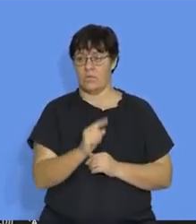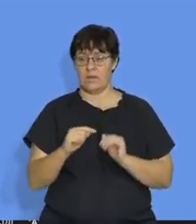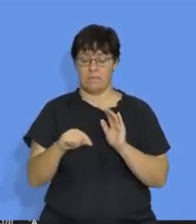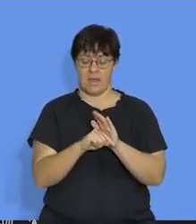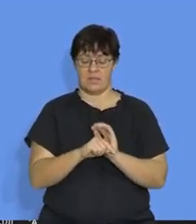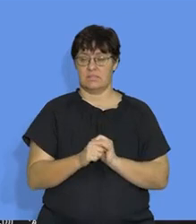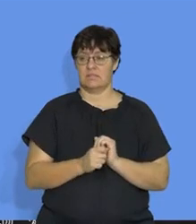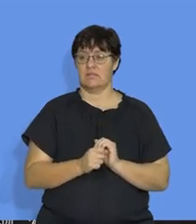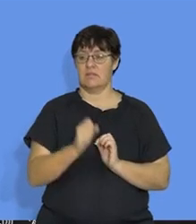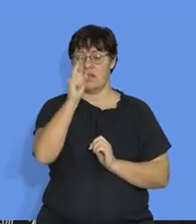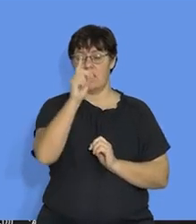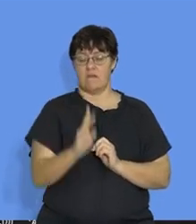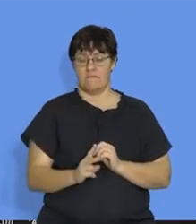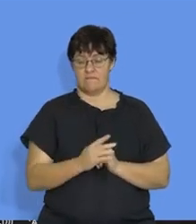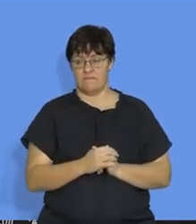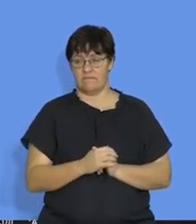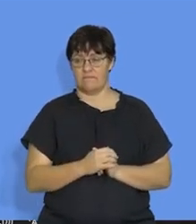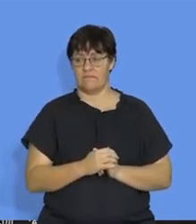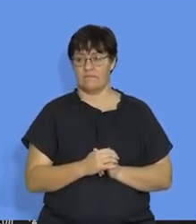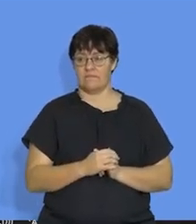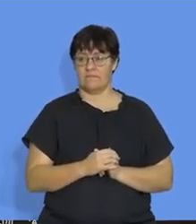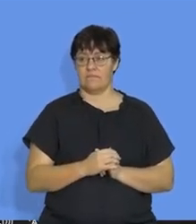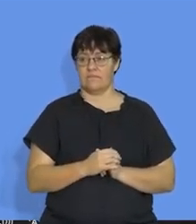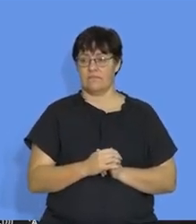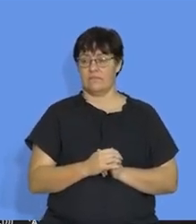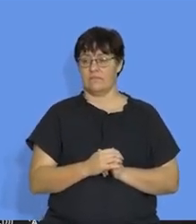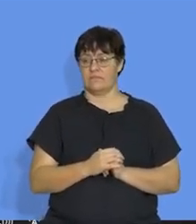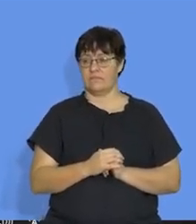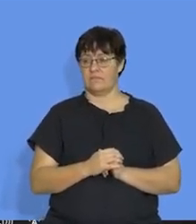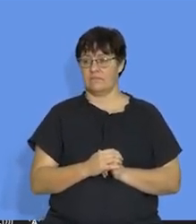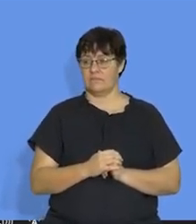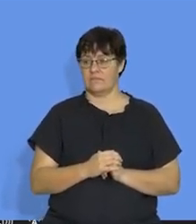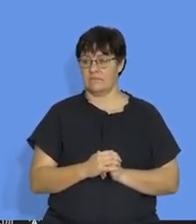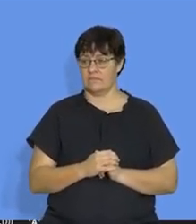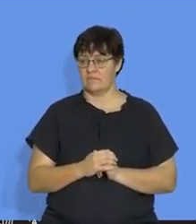over 1 minus a half.